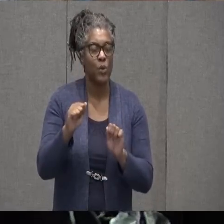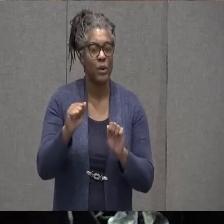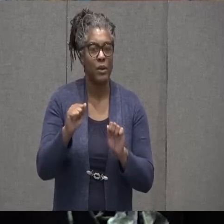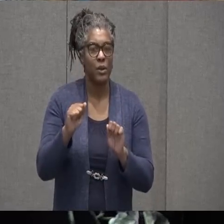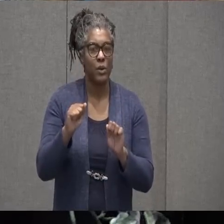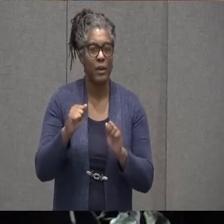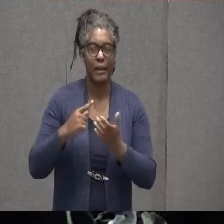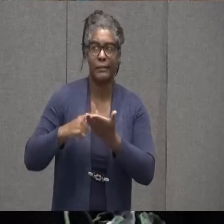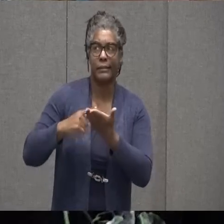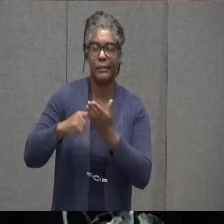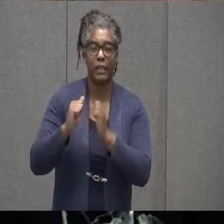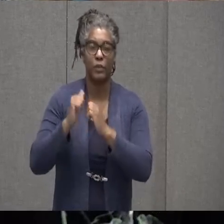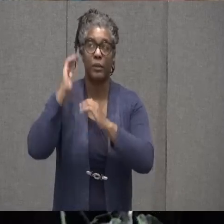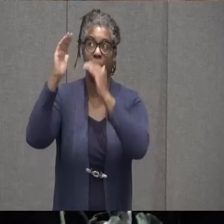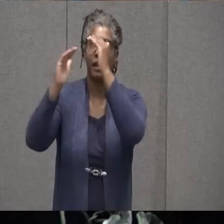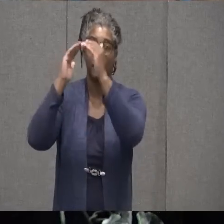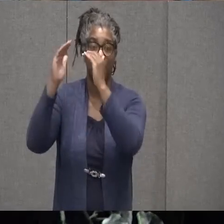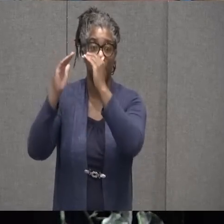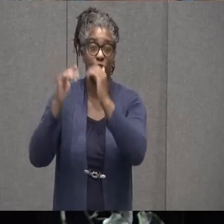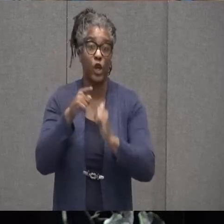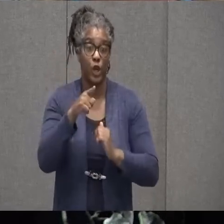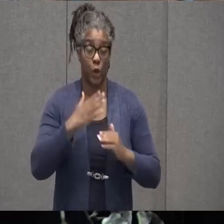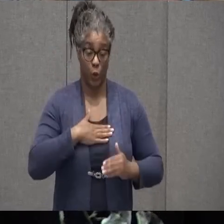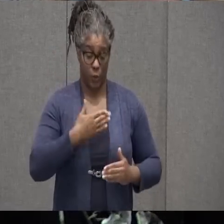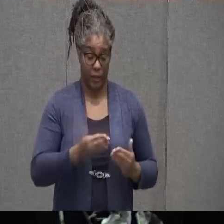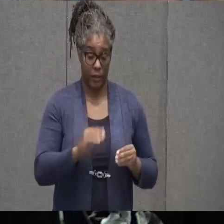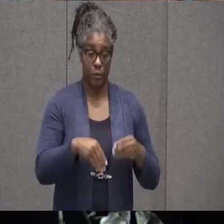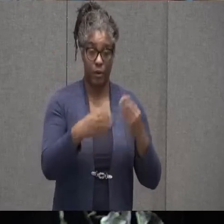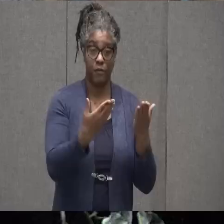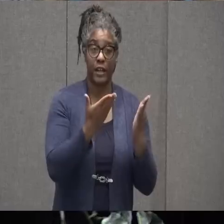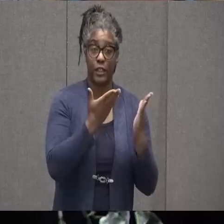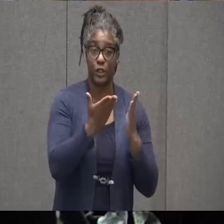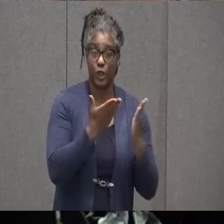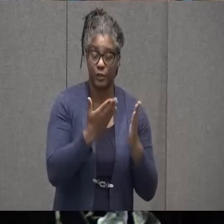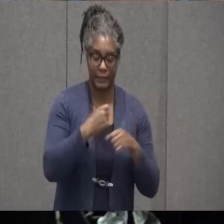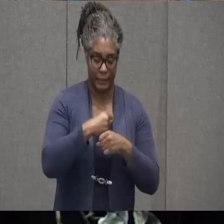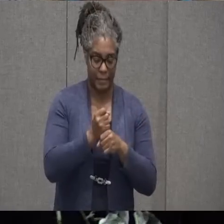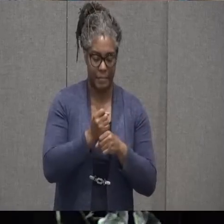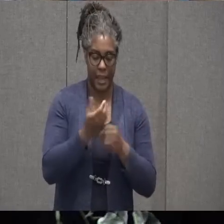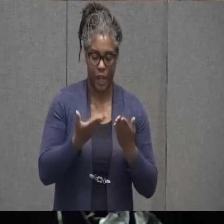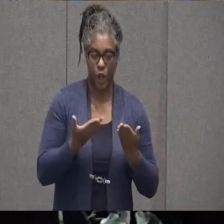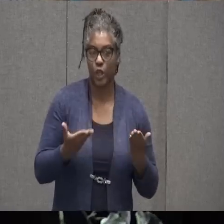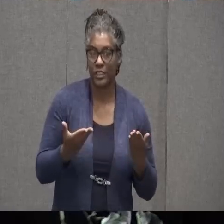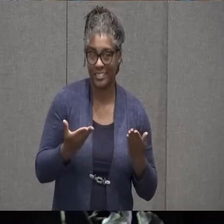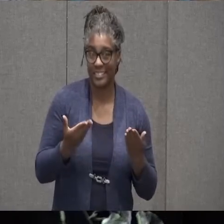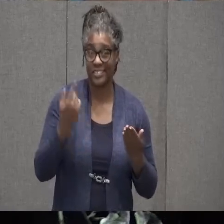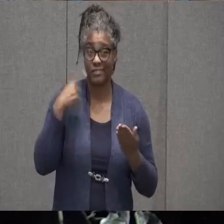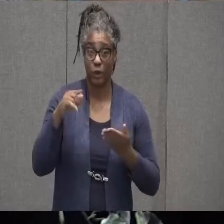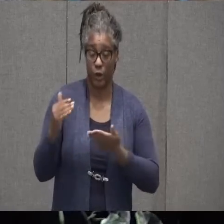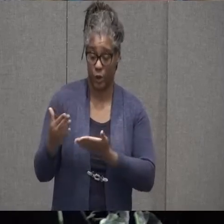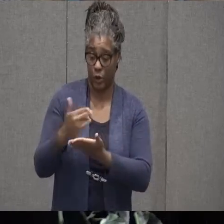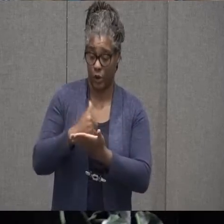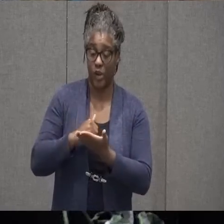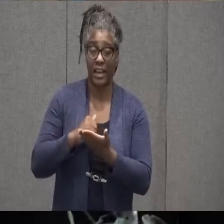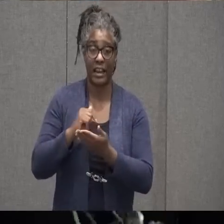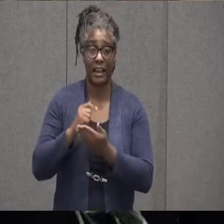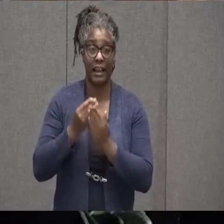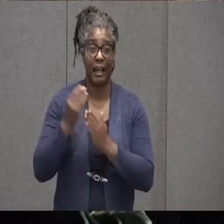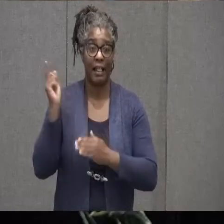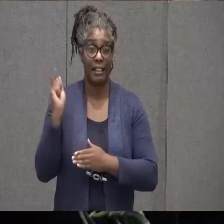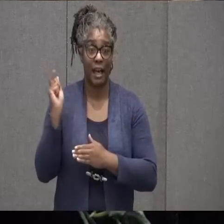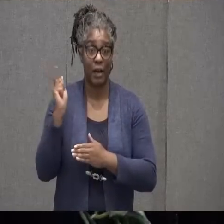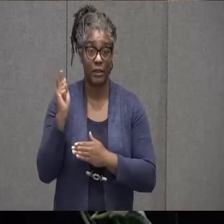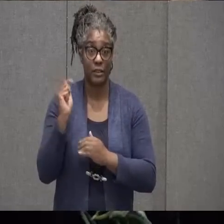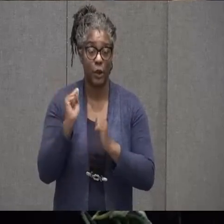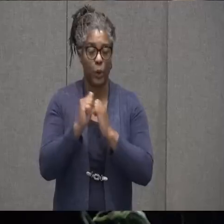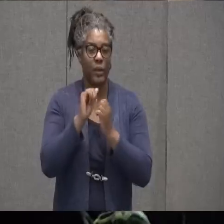provide a service or make some goods to earn that allowance? And then with that money, what would you